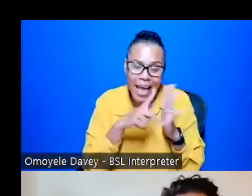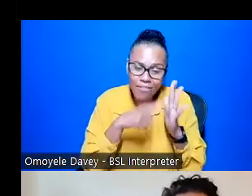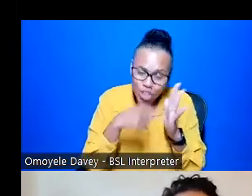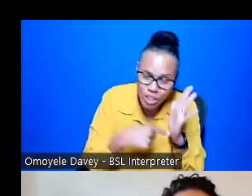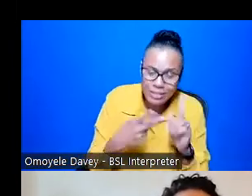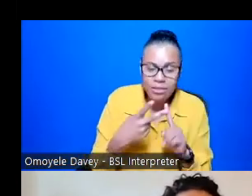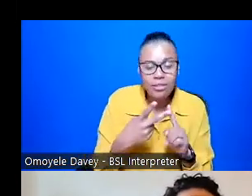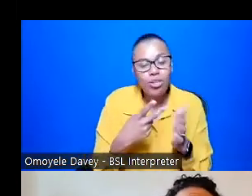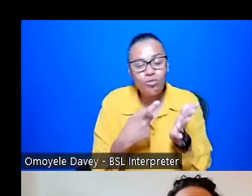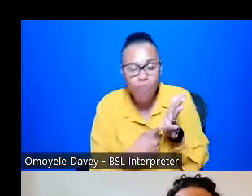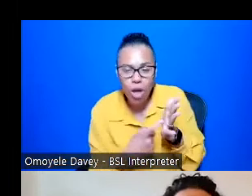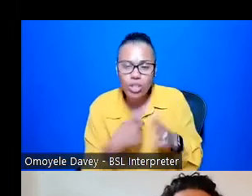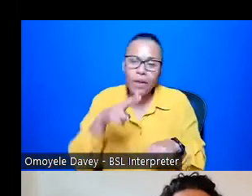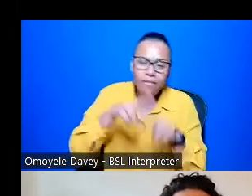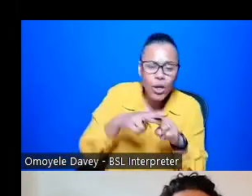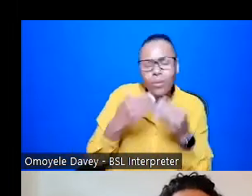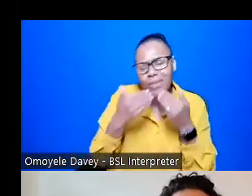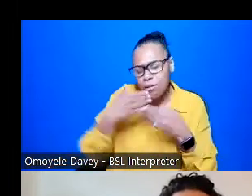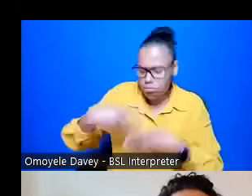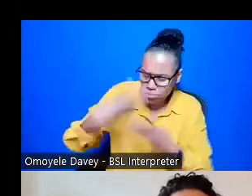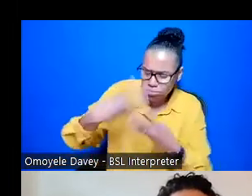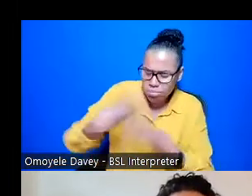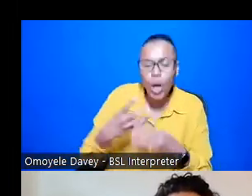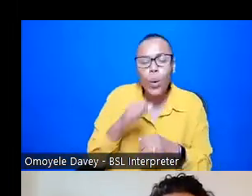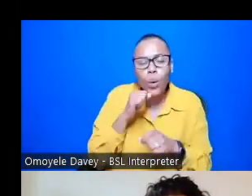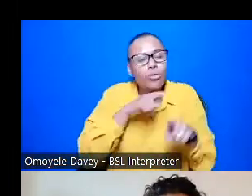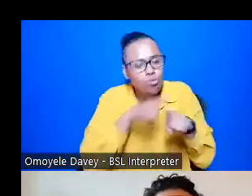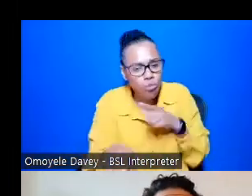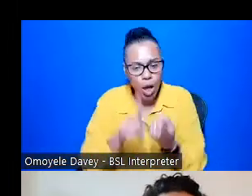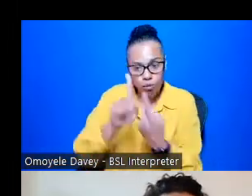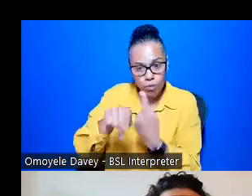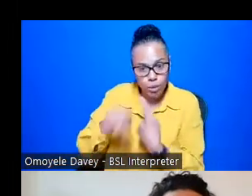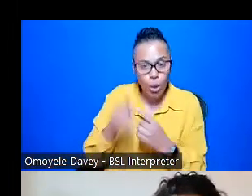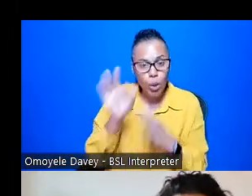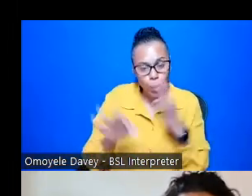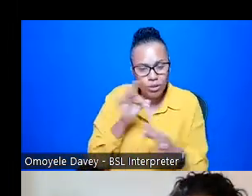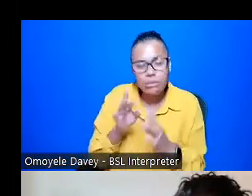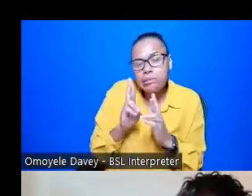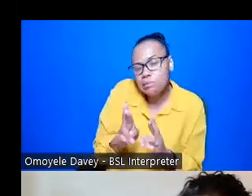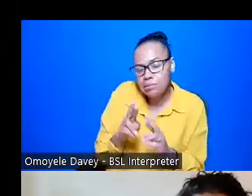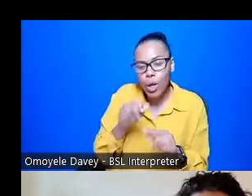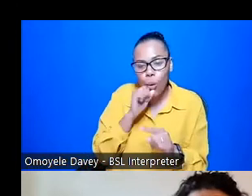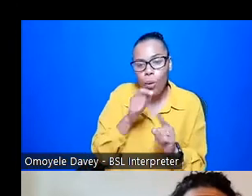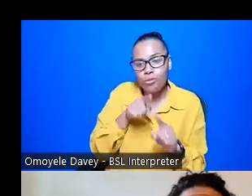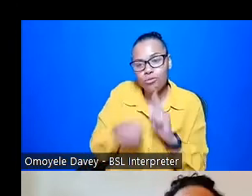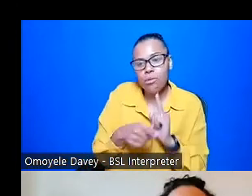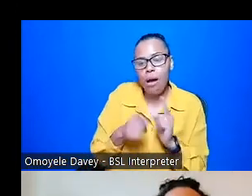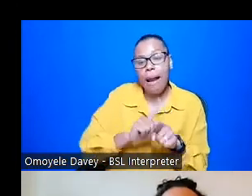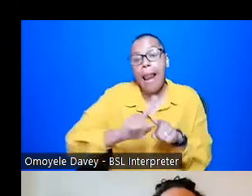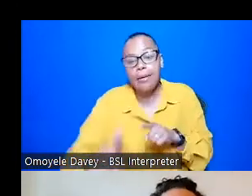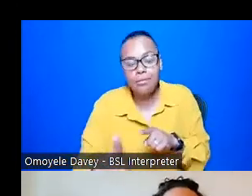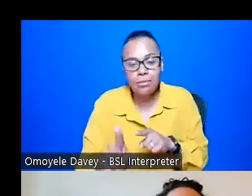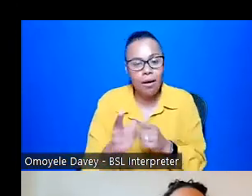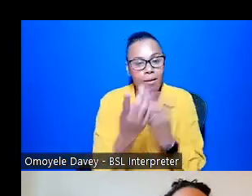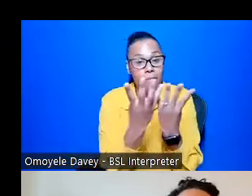Fiona. We will endeavour to get back to you on those questions, and I'll see if I can weave some of those into the panel later on. And